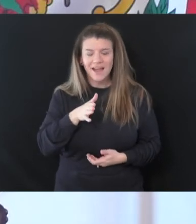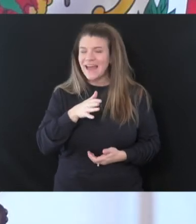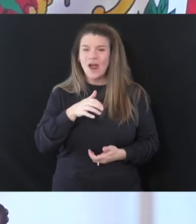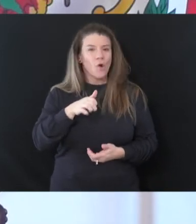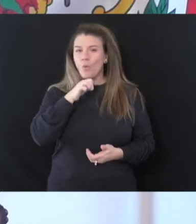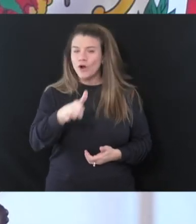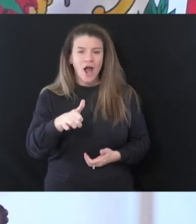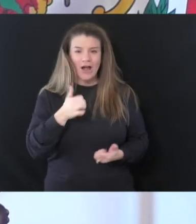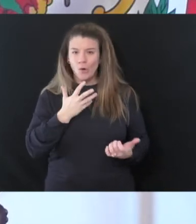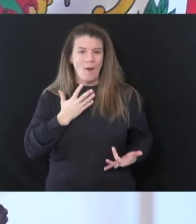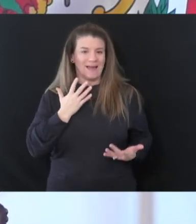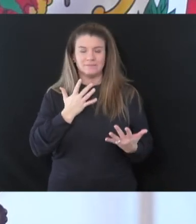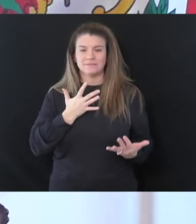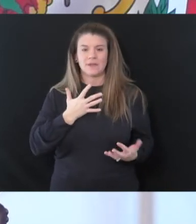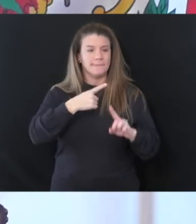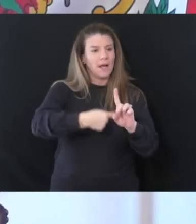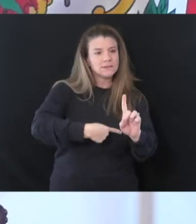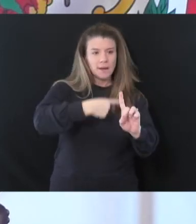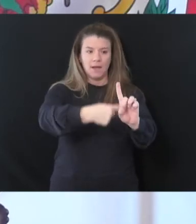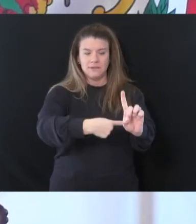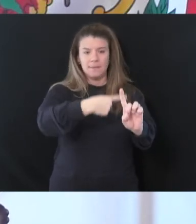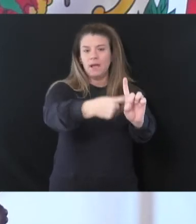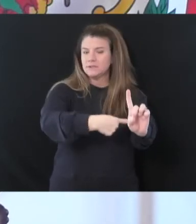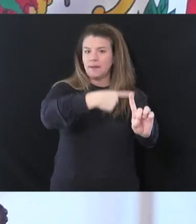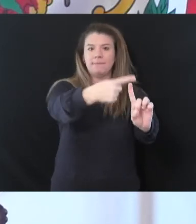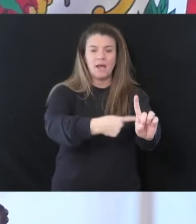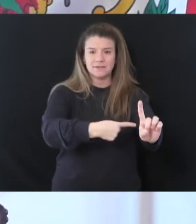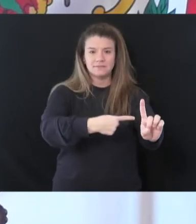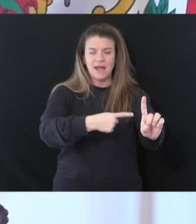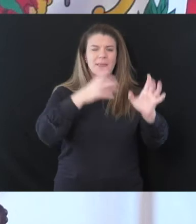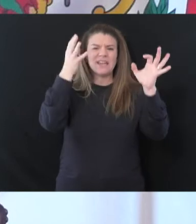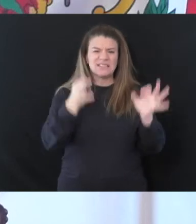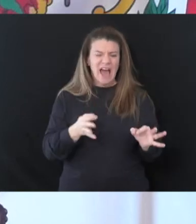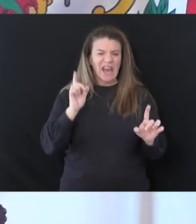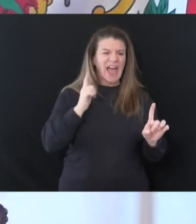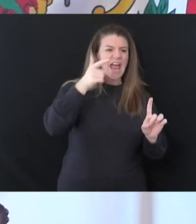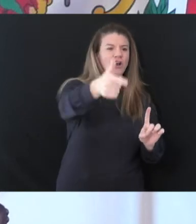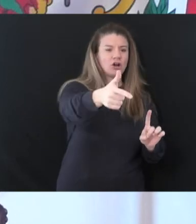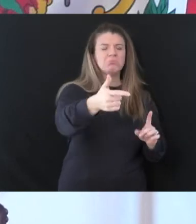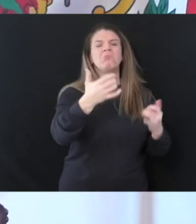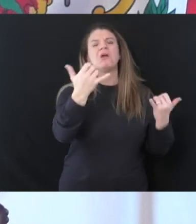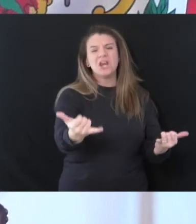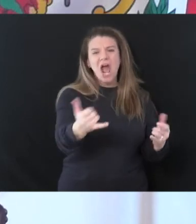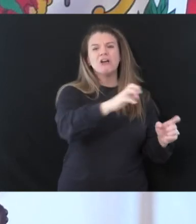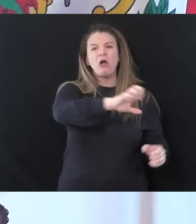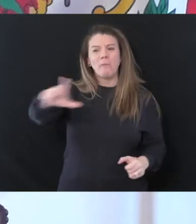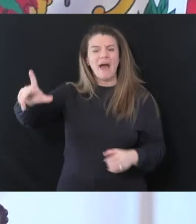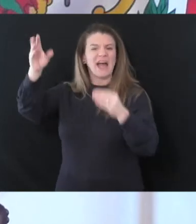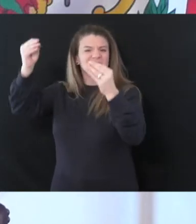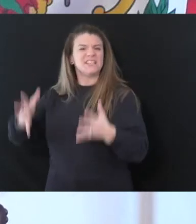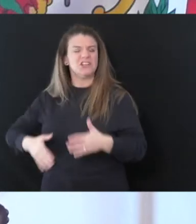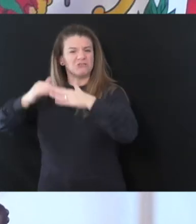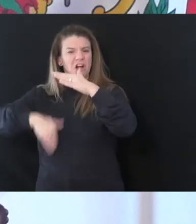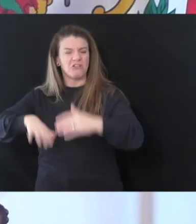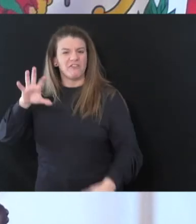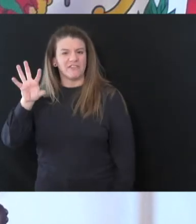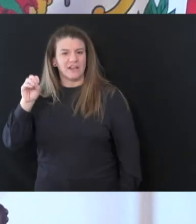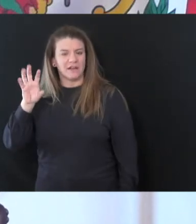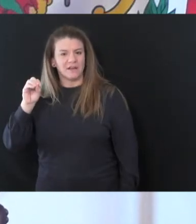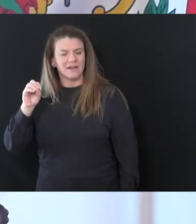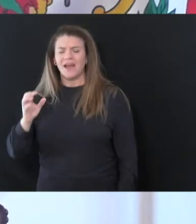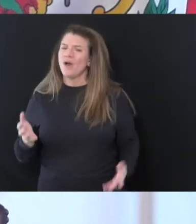to wait months and months and months and then decide, well, we're going to go back and get the teachers that are under 50.